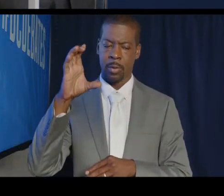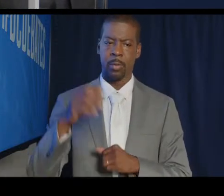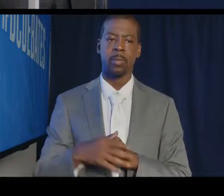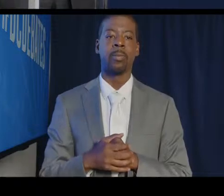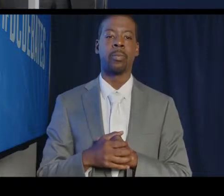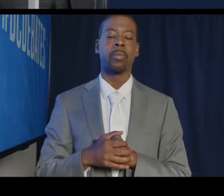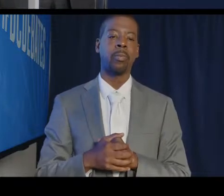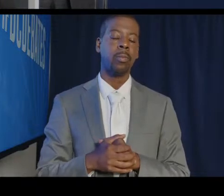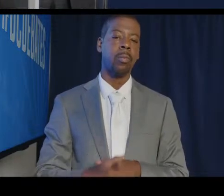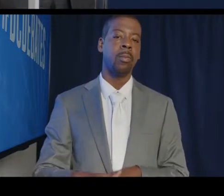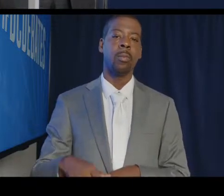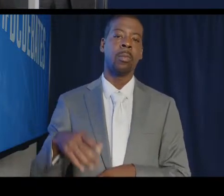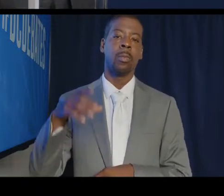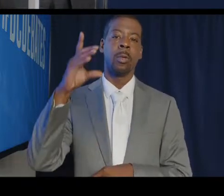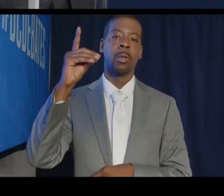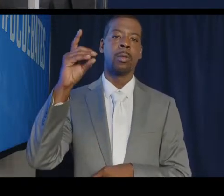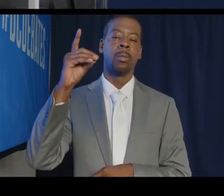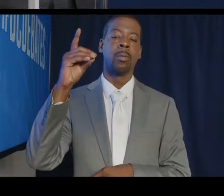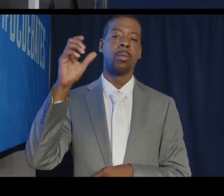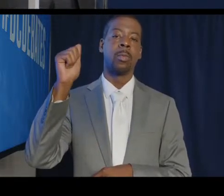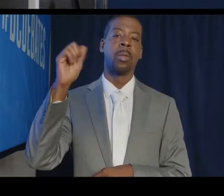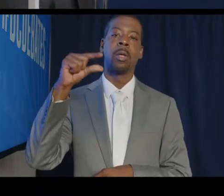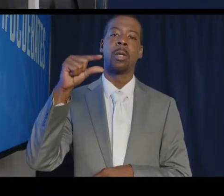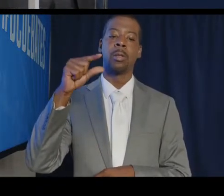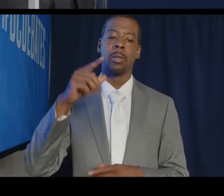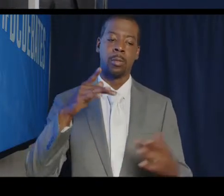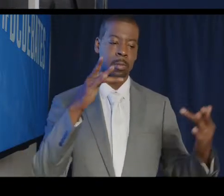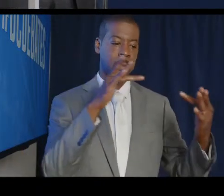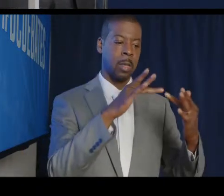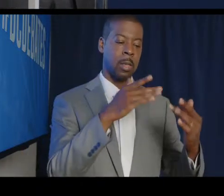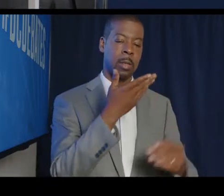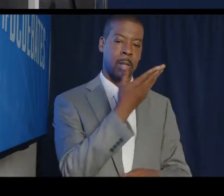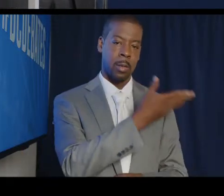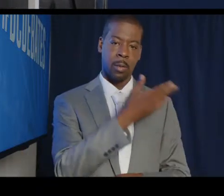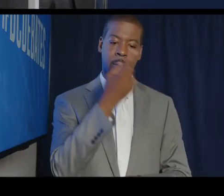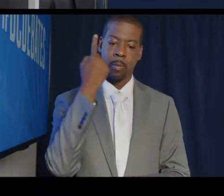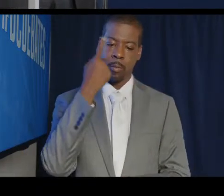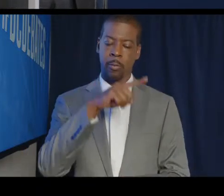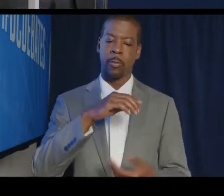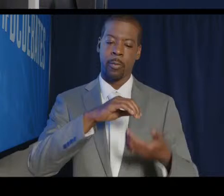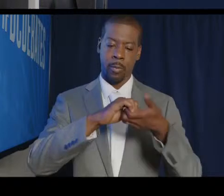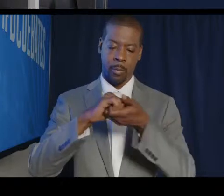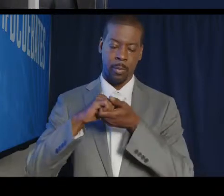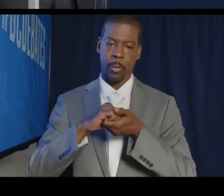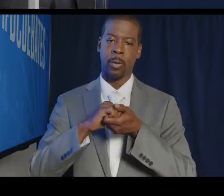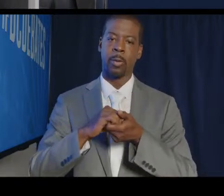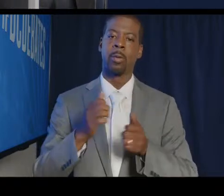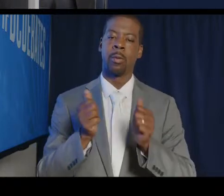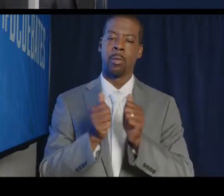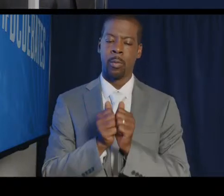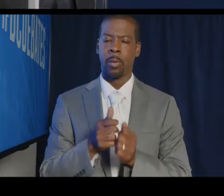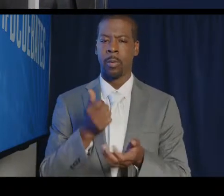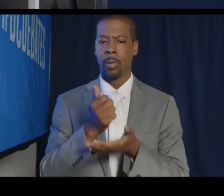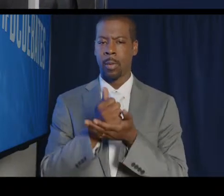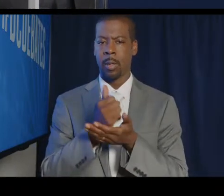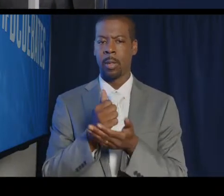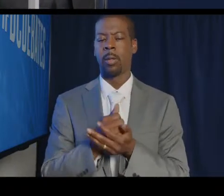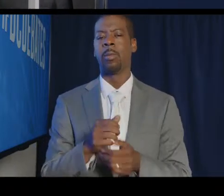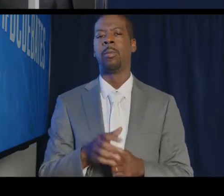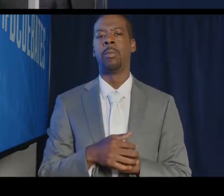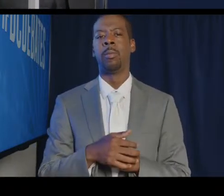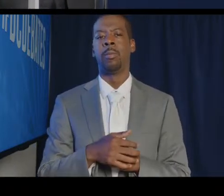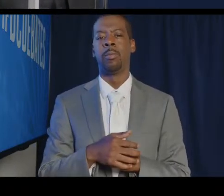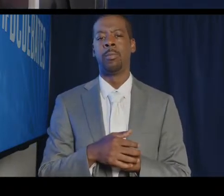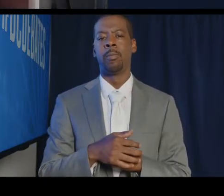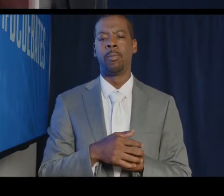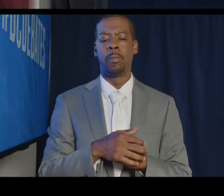A. Racine to serve as the first Director of Community Outreach for the DC Office of the Attorney General. In this role, Robert designed and executed a